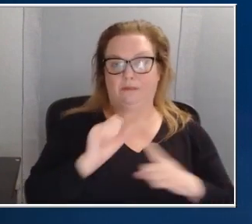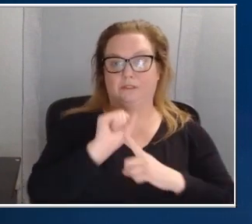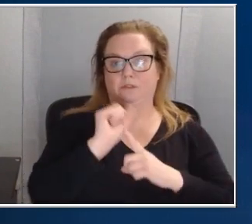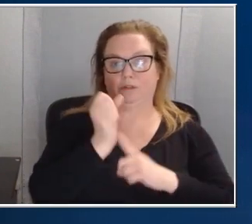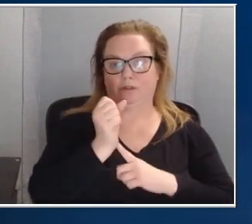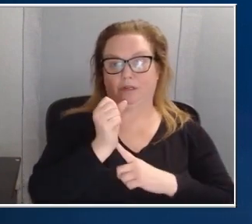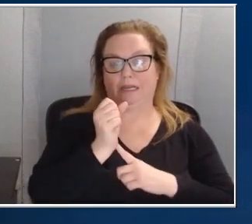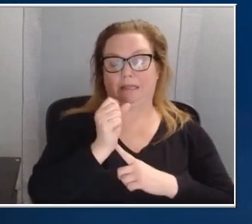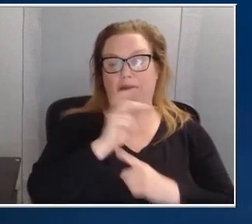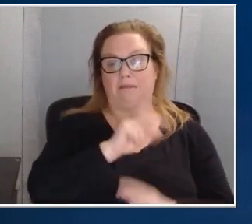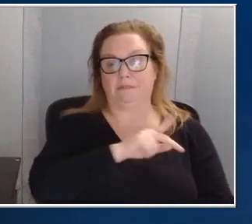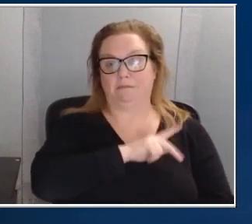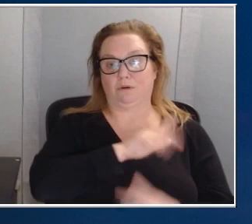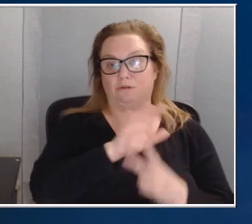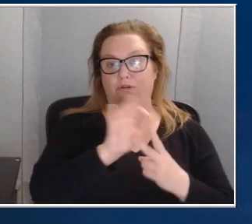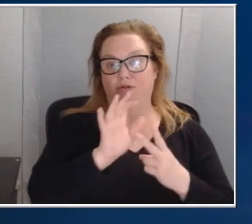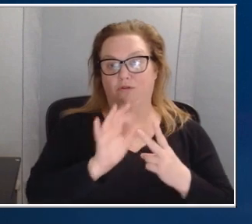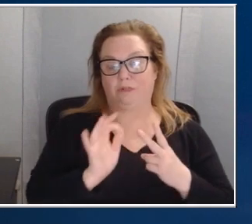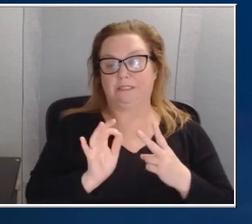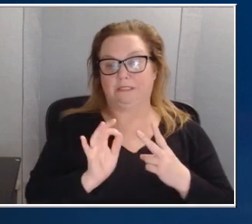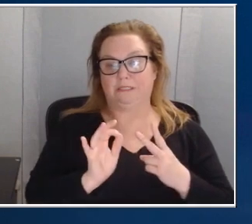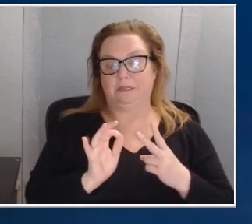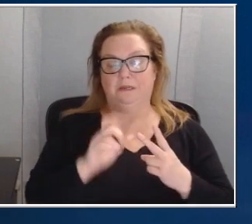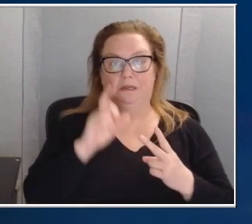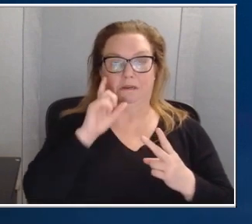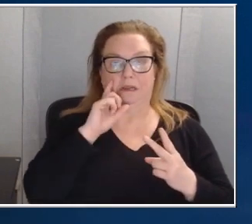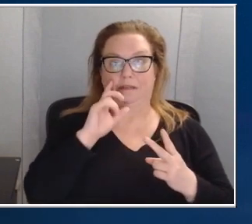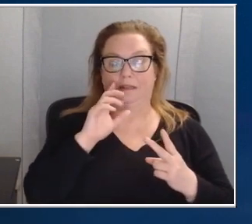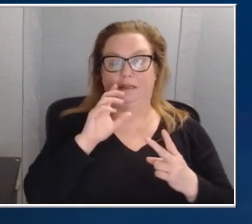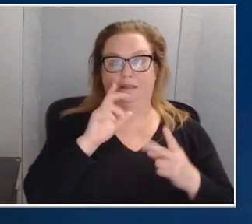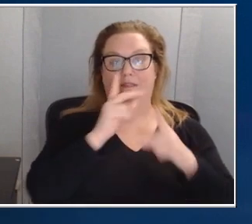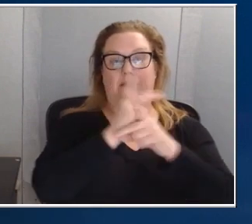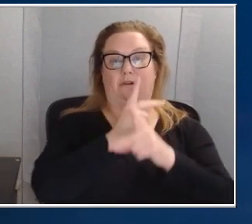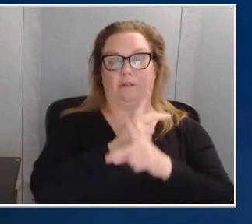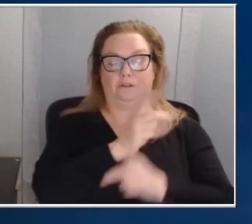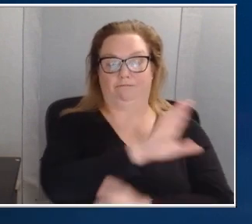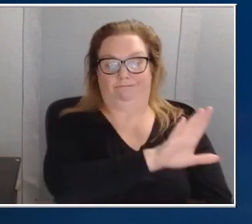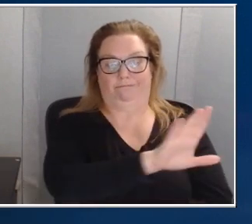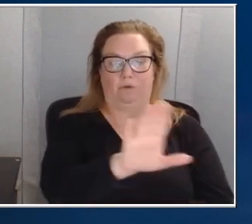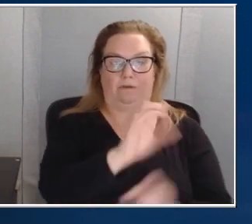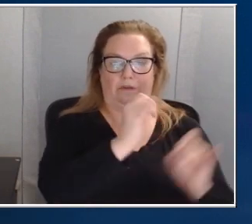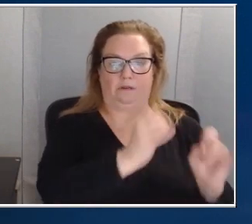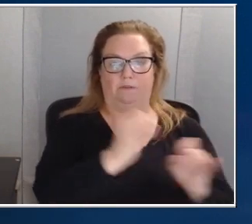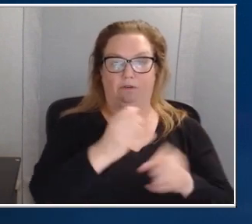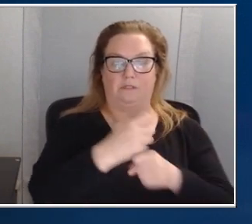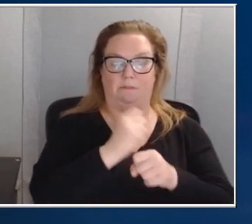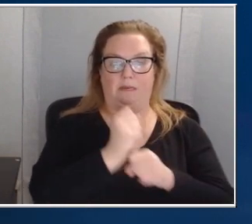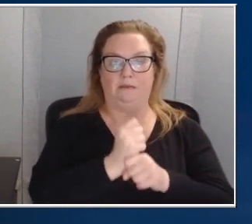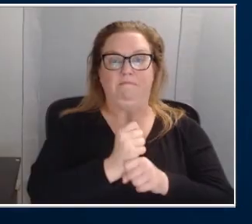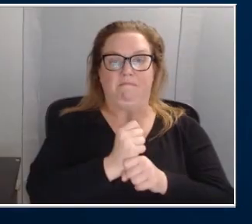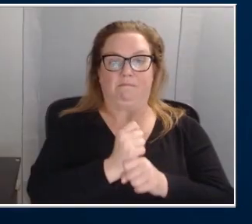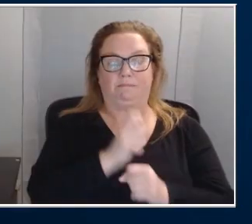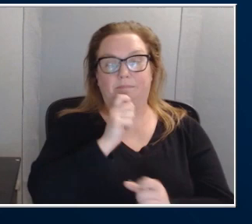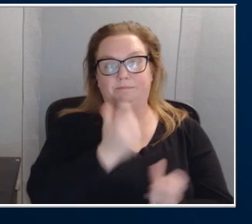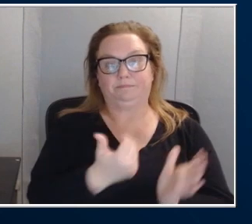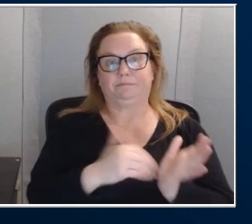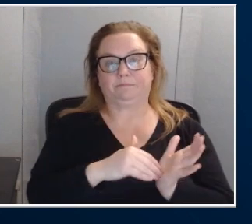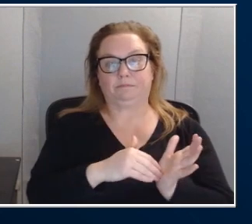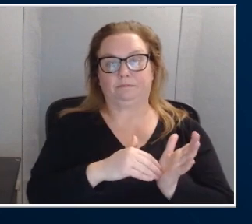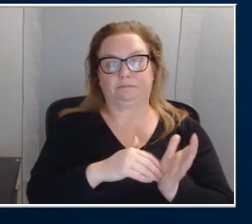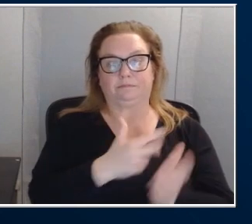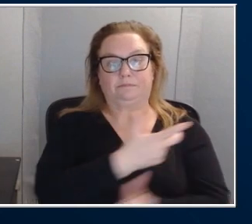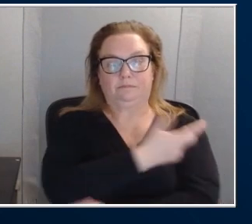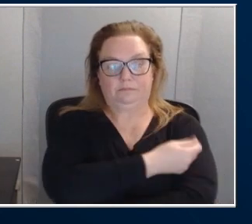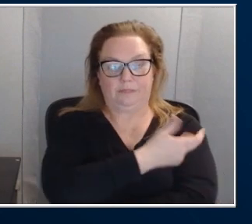personal choice. And I think that's a calculation each individual has to make. And not to be a broken record, but staying up to date on